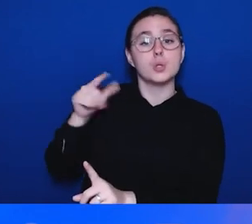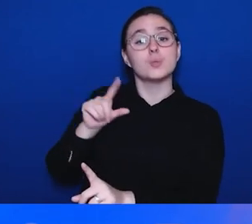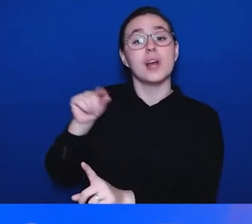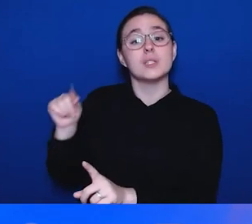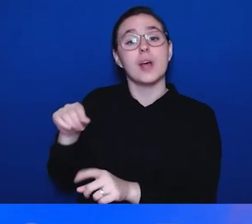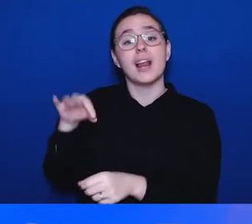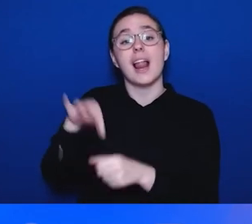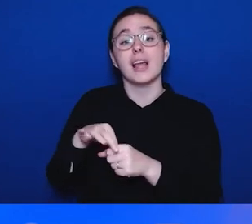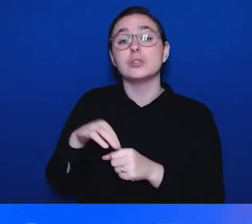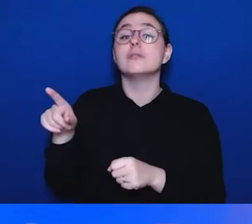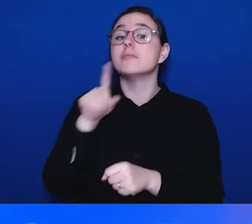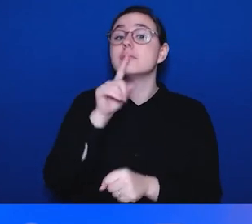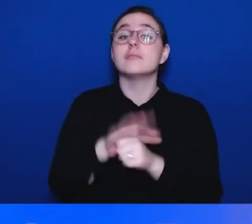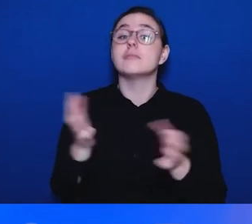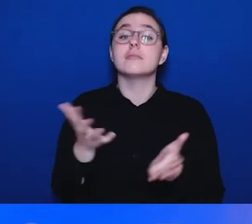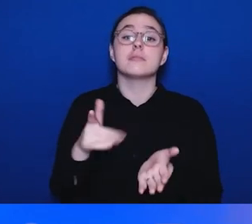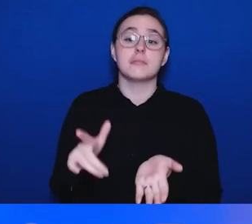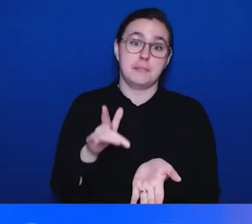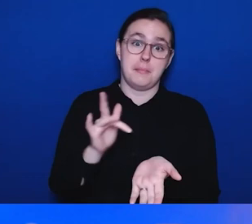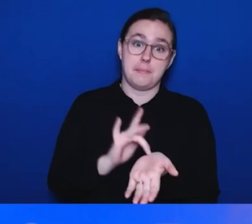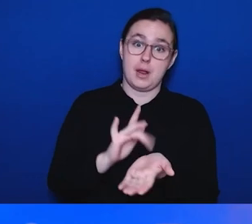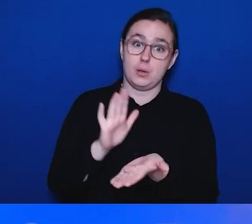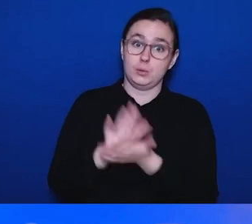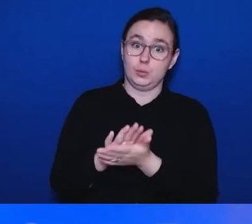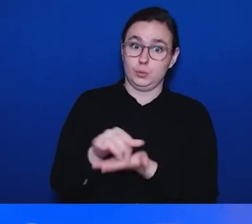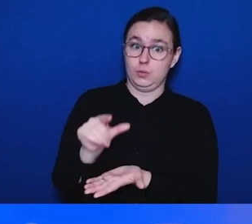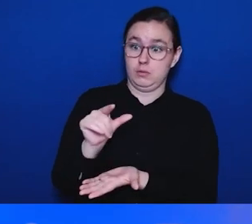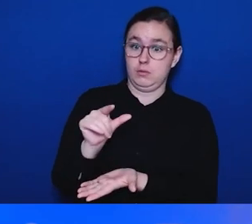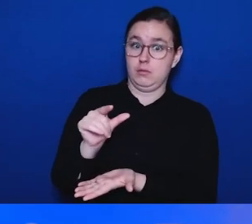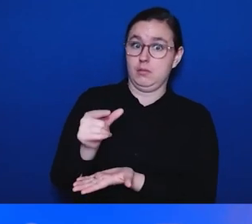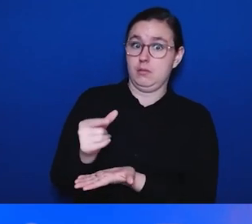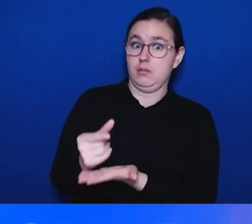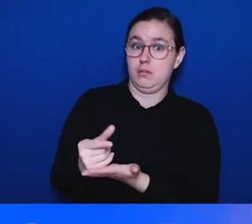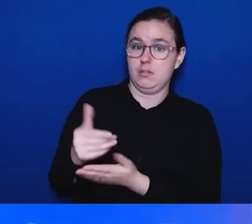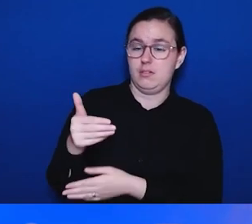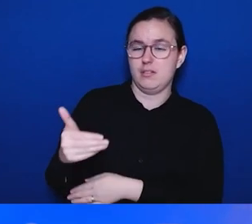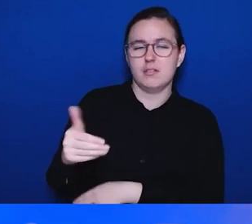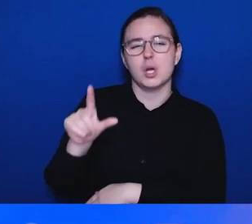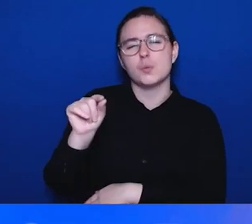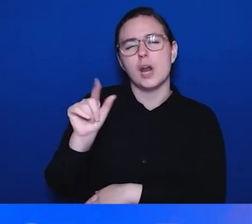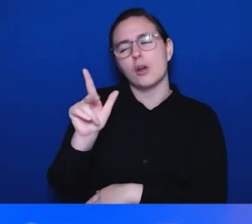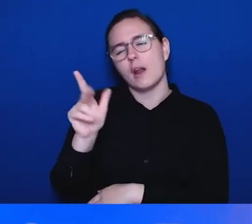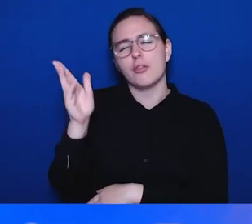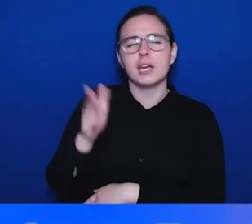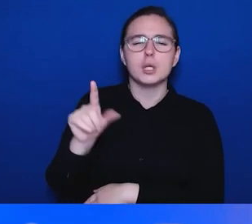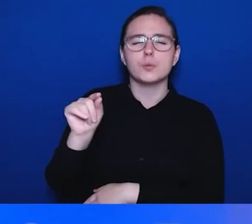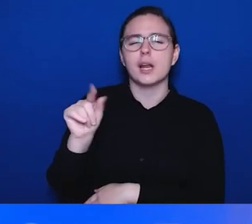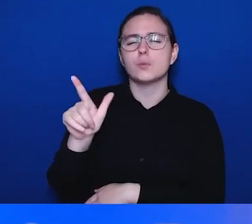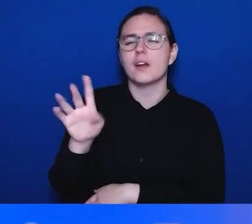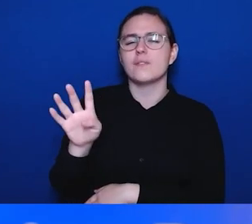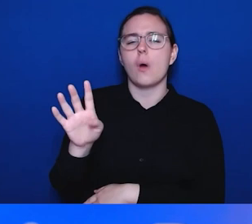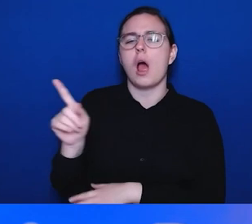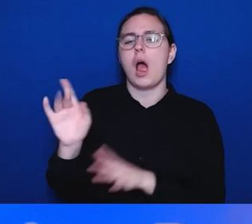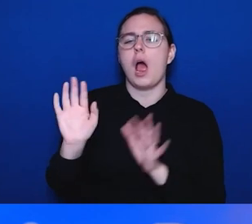Premier, I know this wasn't your promise, but when this was done in the 2020 election, the commitment was the medical school could